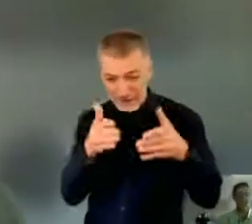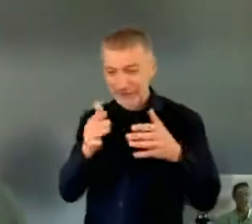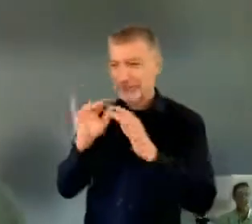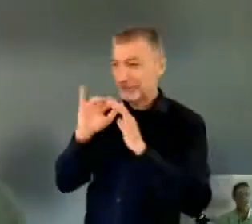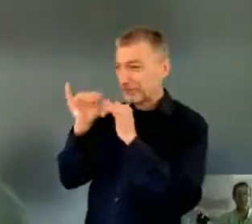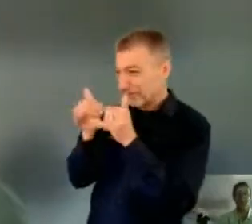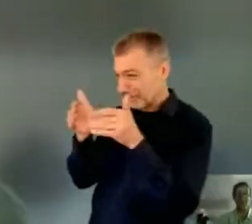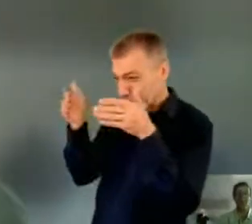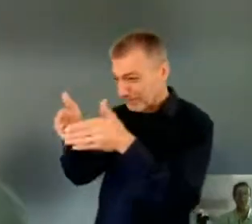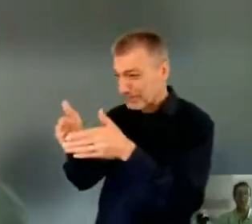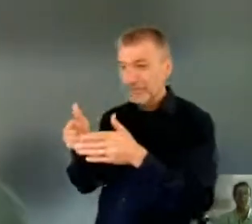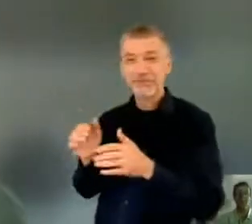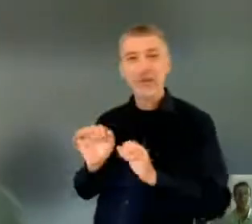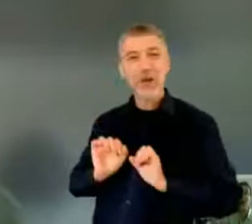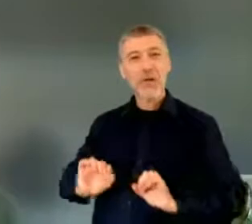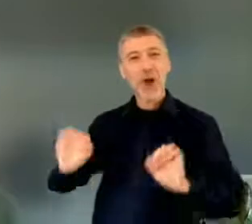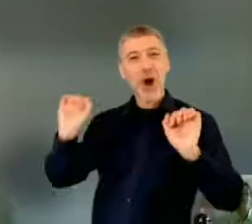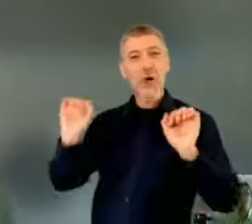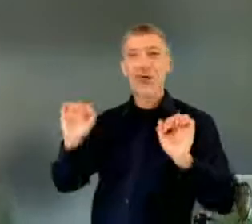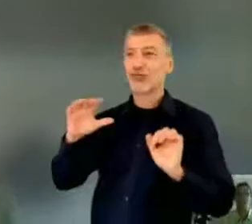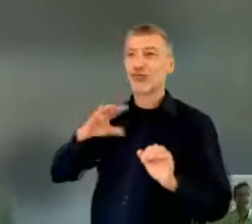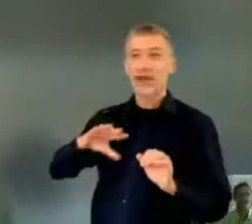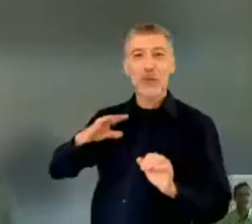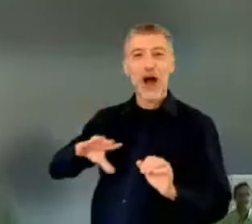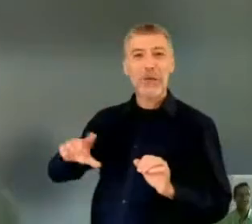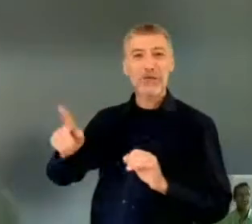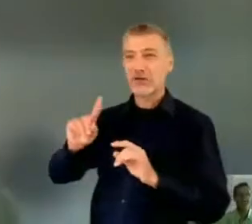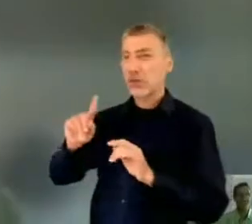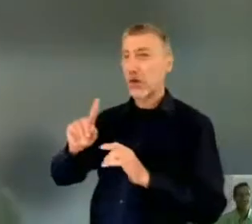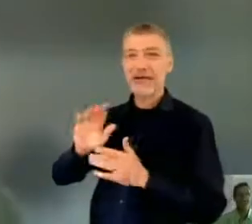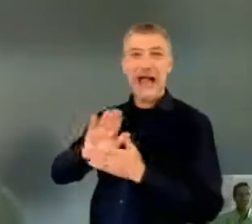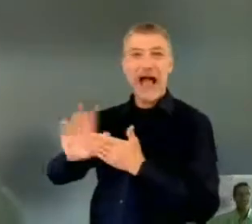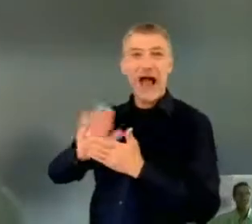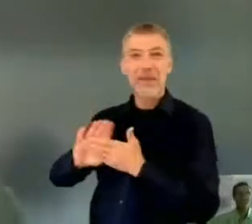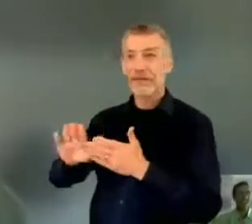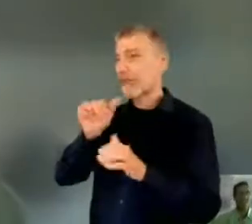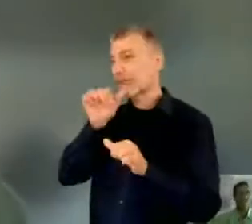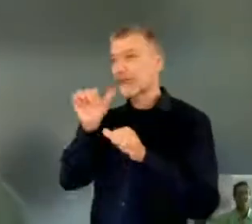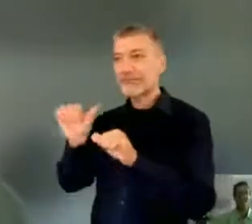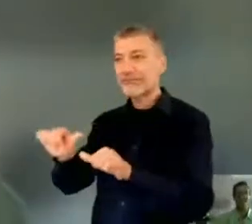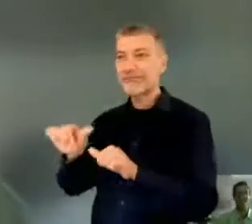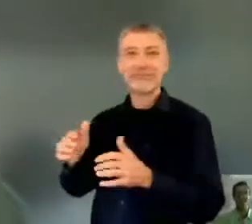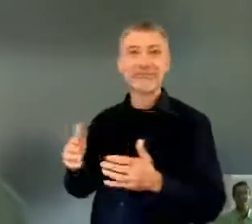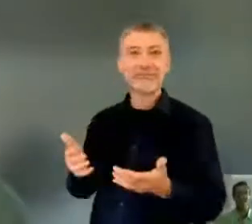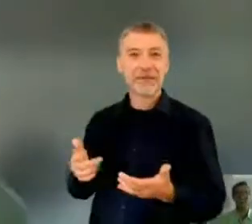having their own kind of requirements of what habitat they want. Getting out